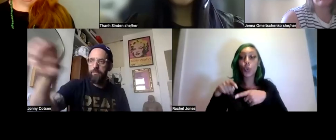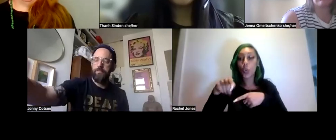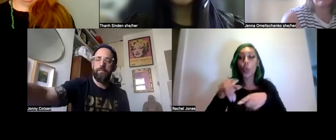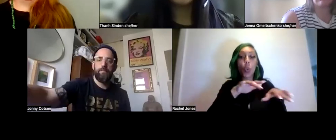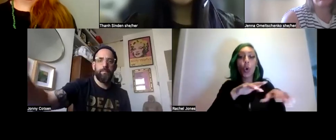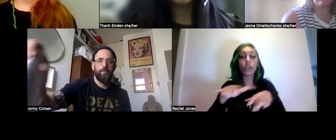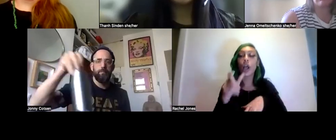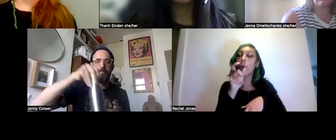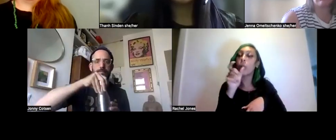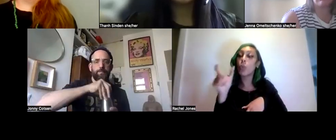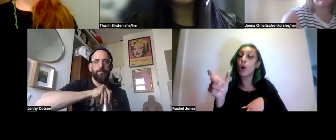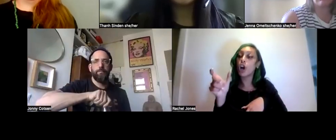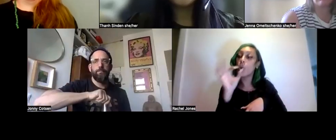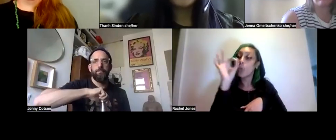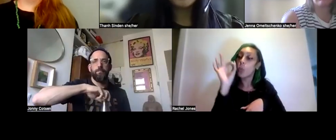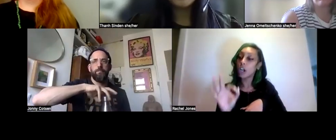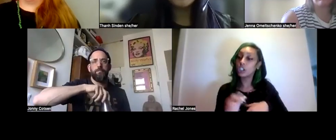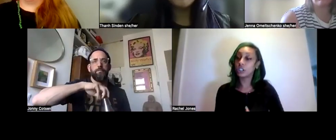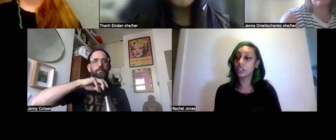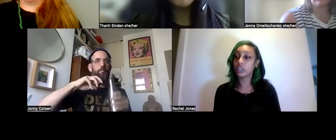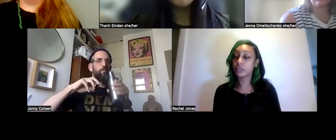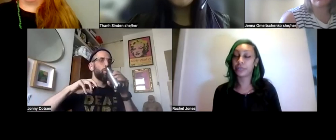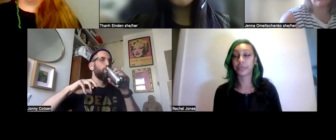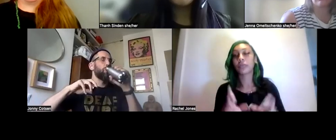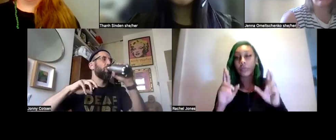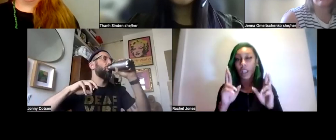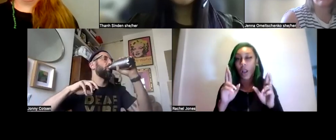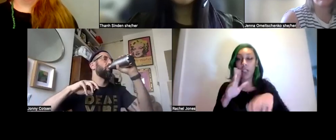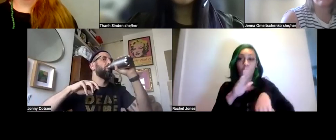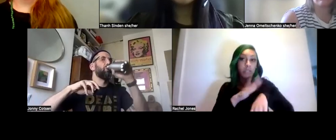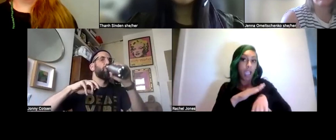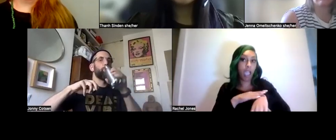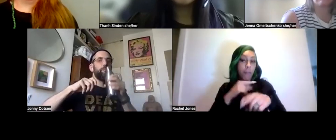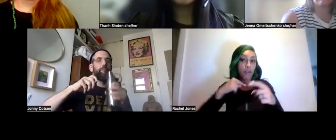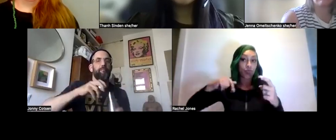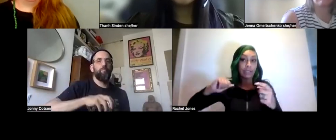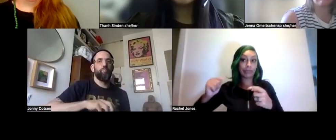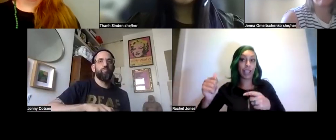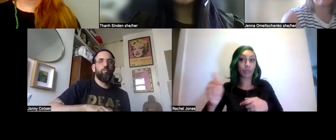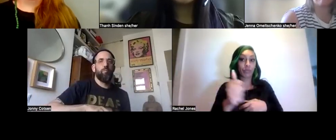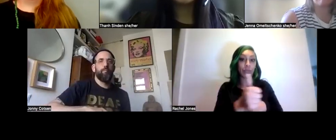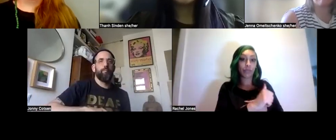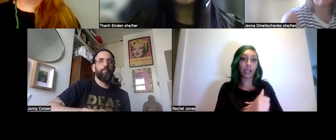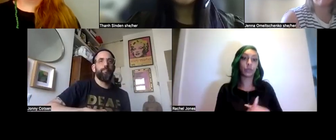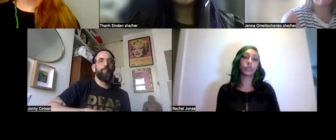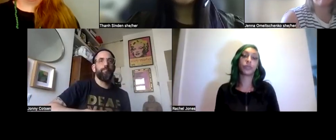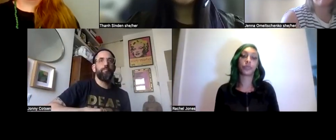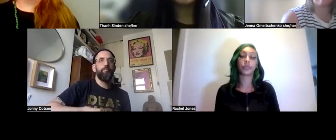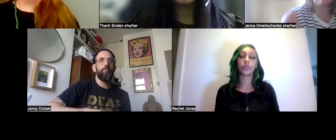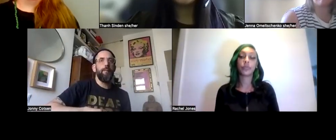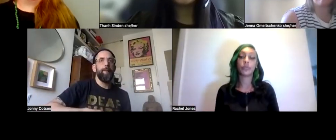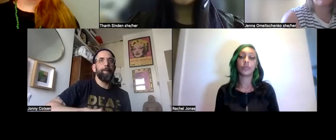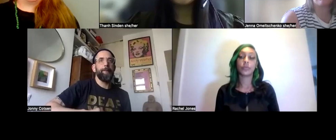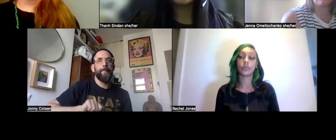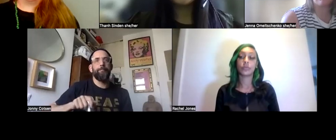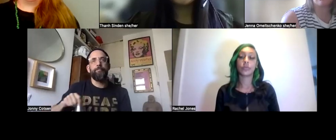question in the chat function and we will hopefully have time to come to you. We will be using the chat function